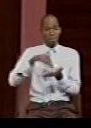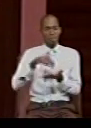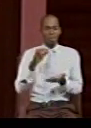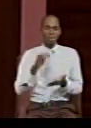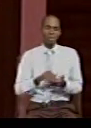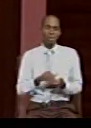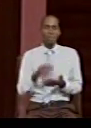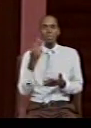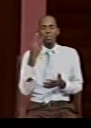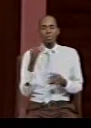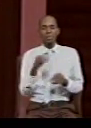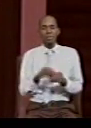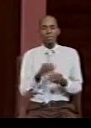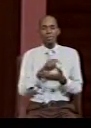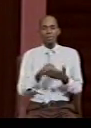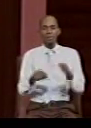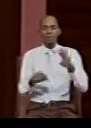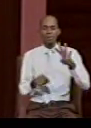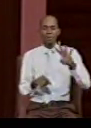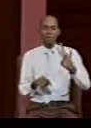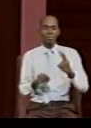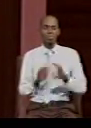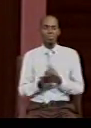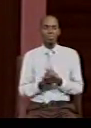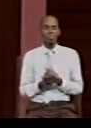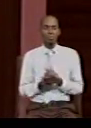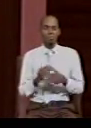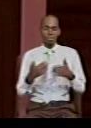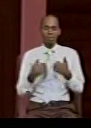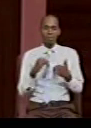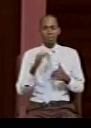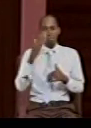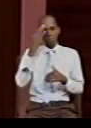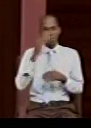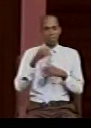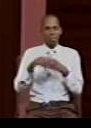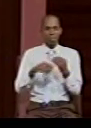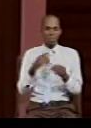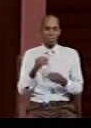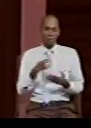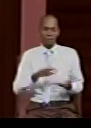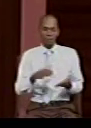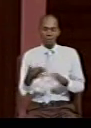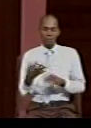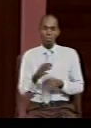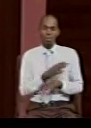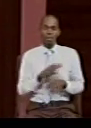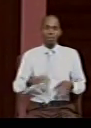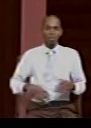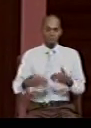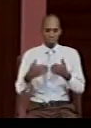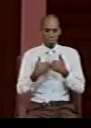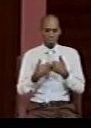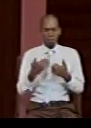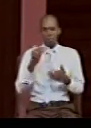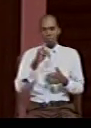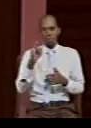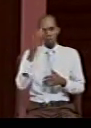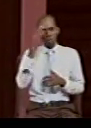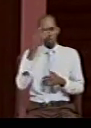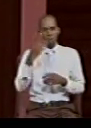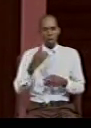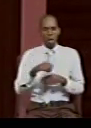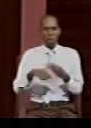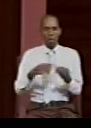in verse 47, having known about the death of Christ, having known about the burial of